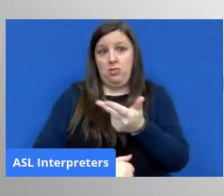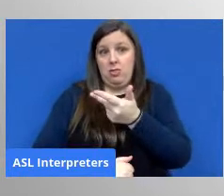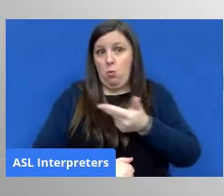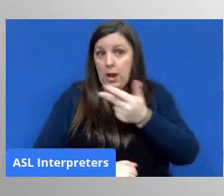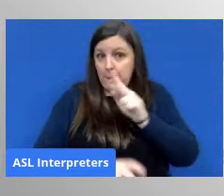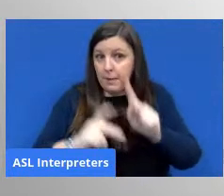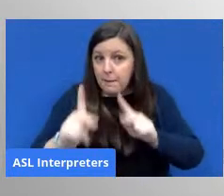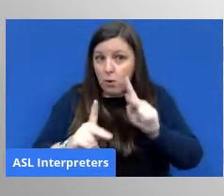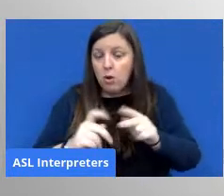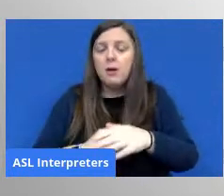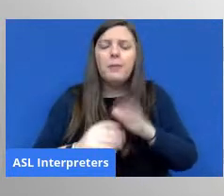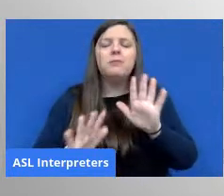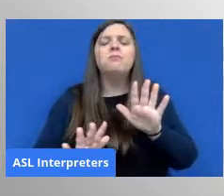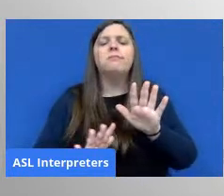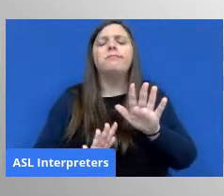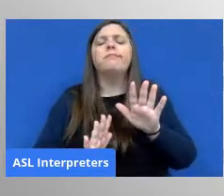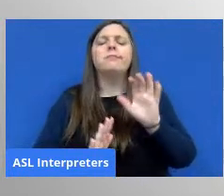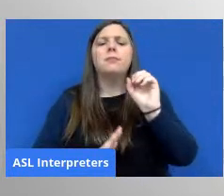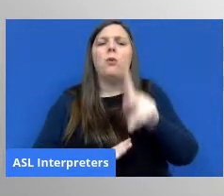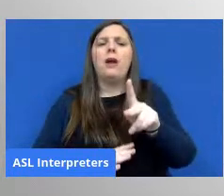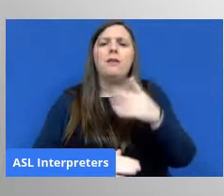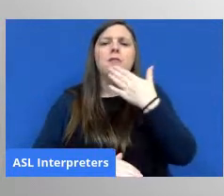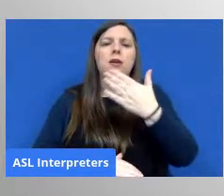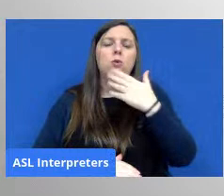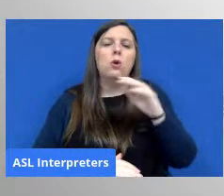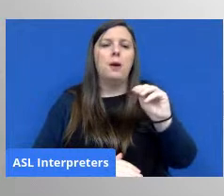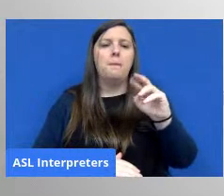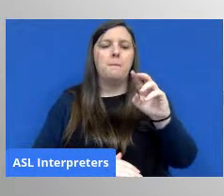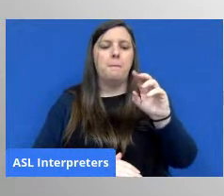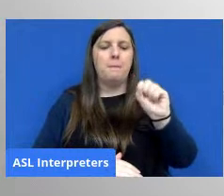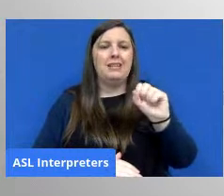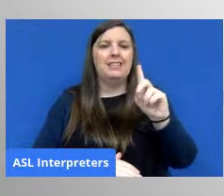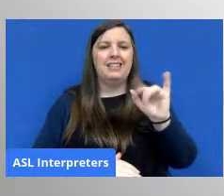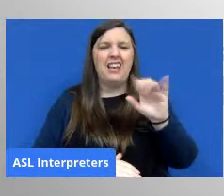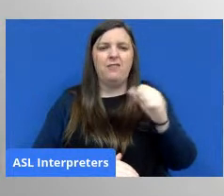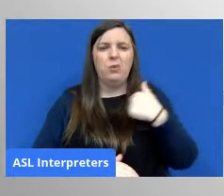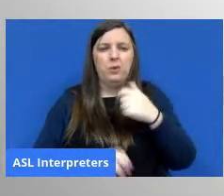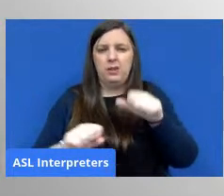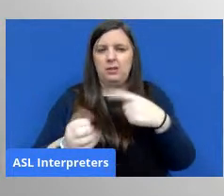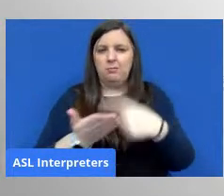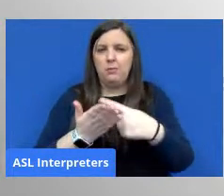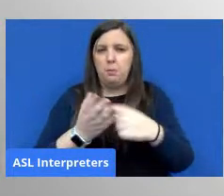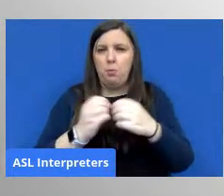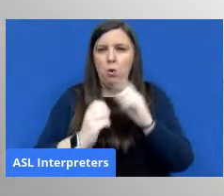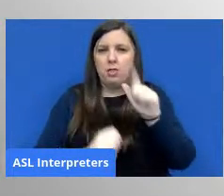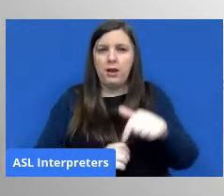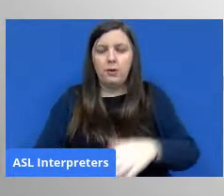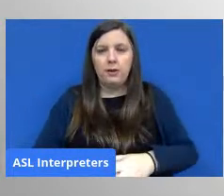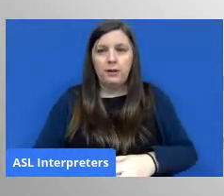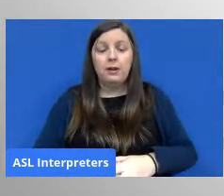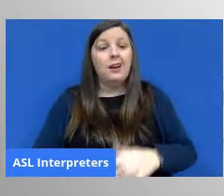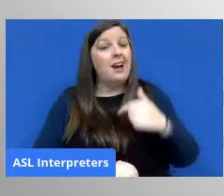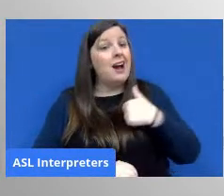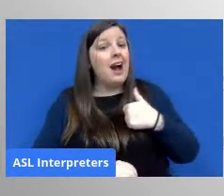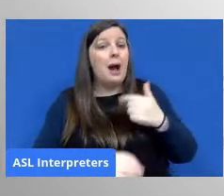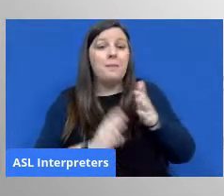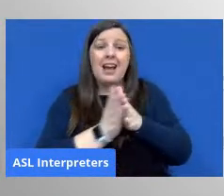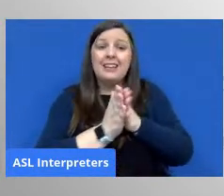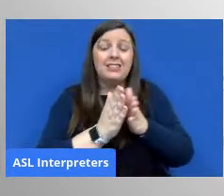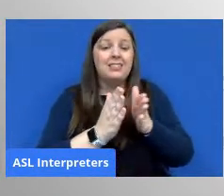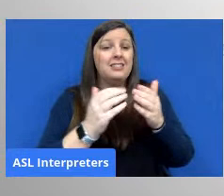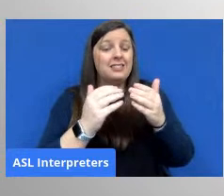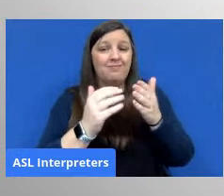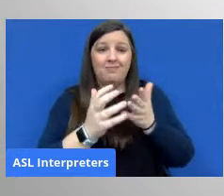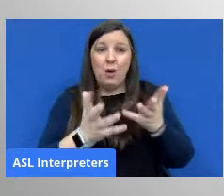but okay, thank you, Ms. Davis, and we can talk about that a little bit more later. Yeah, I'm anxious to have that committee meeting too, because